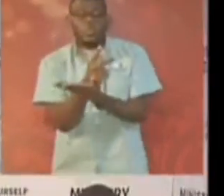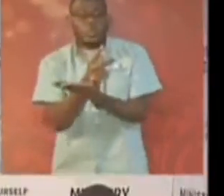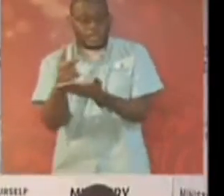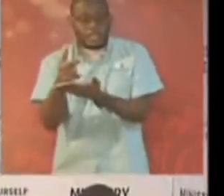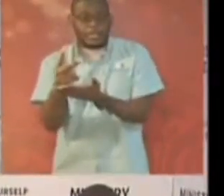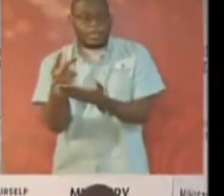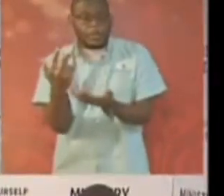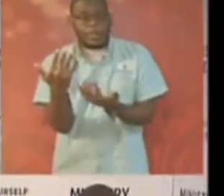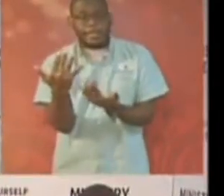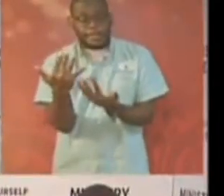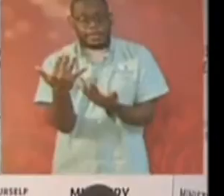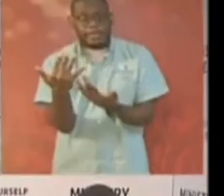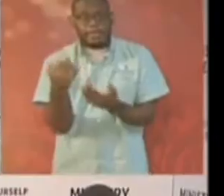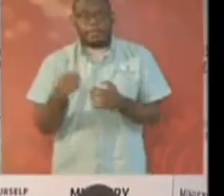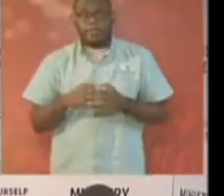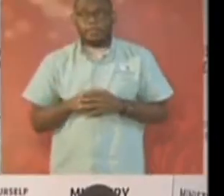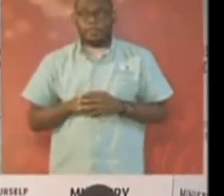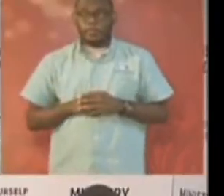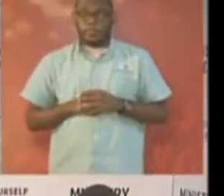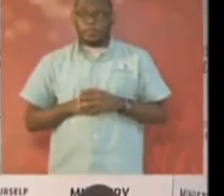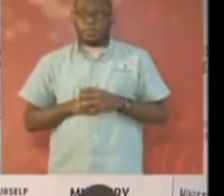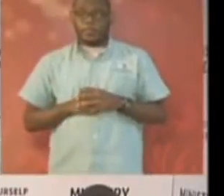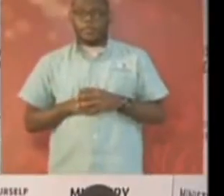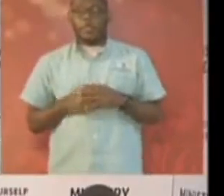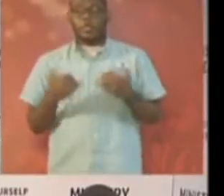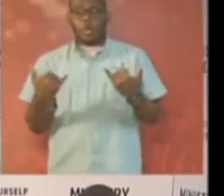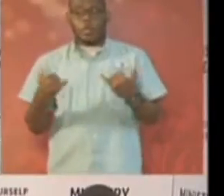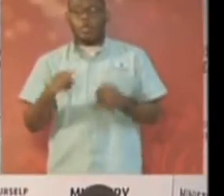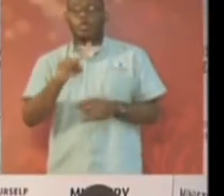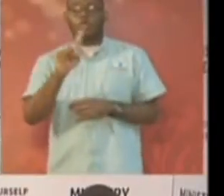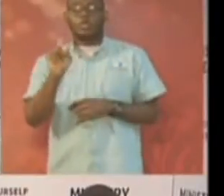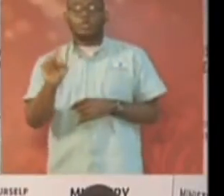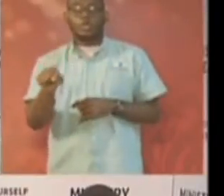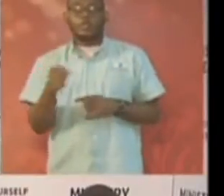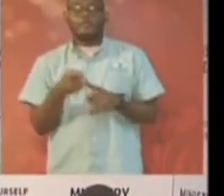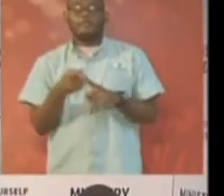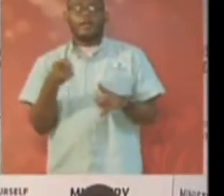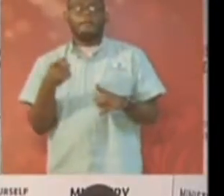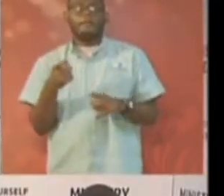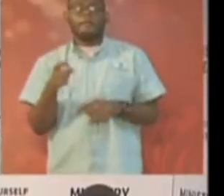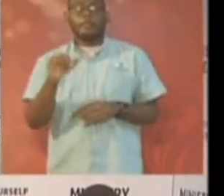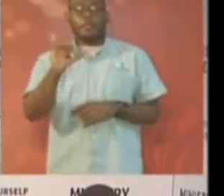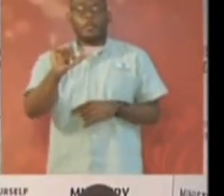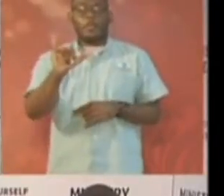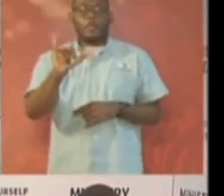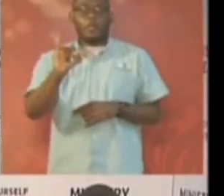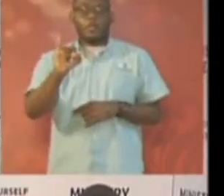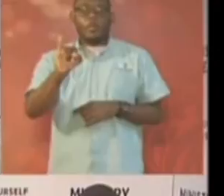you, Dr. Hines. We will now take questions from Wired 868.